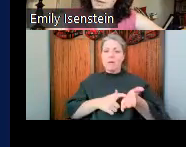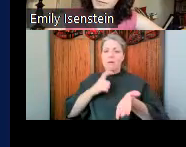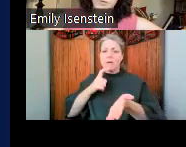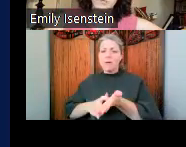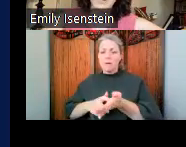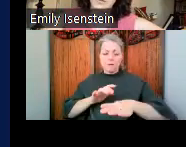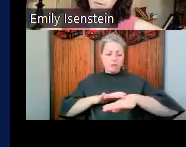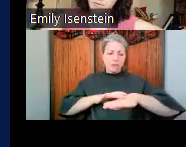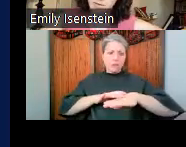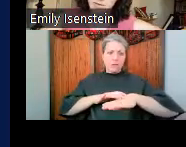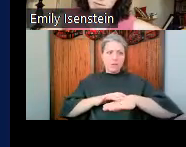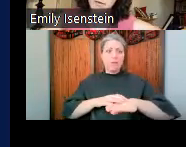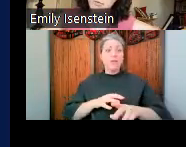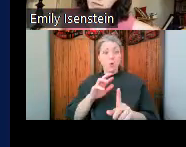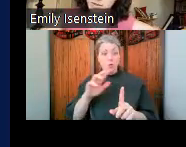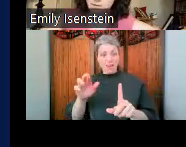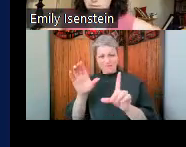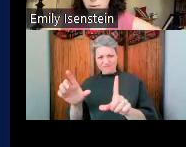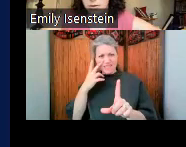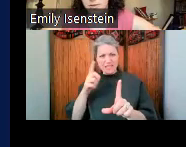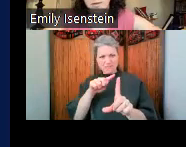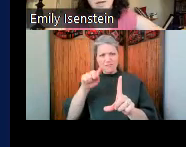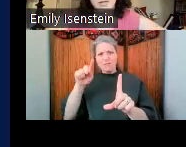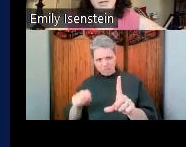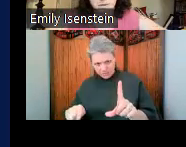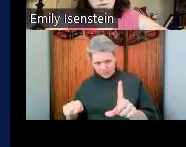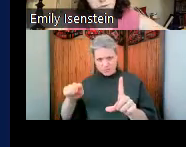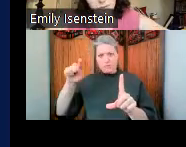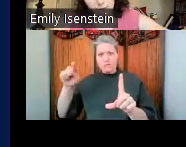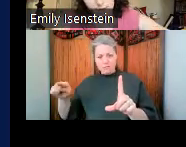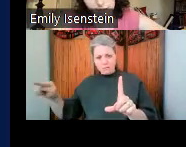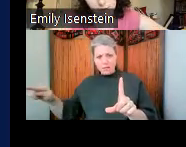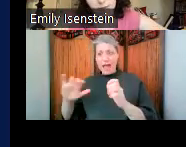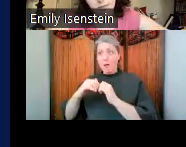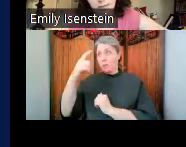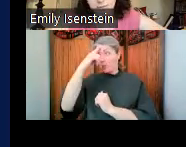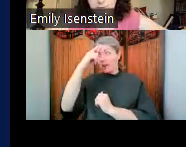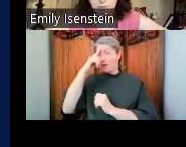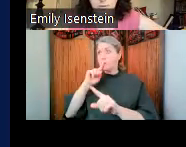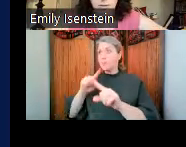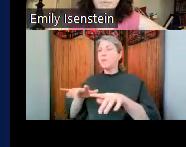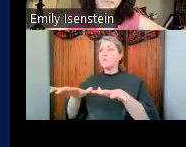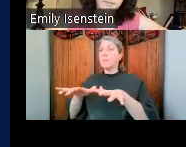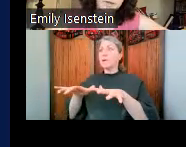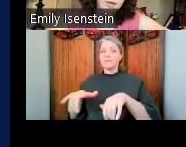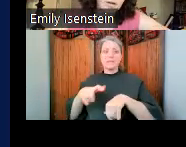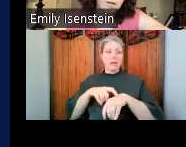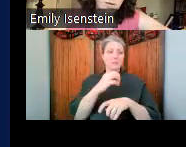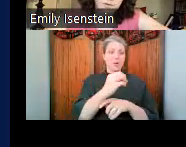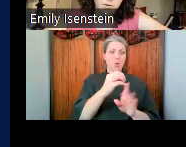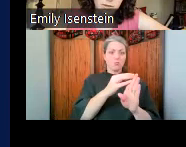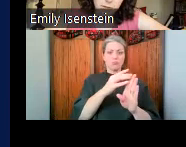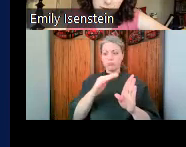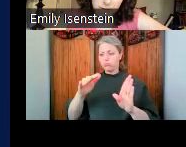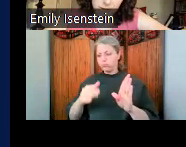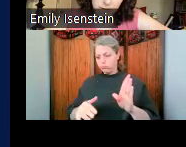this waveform here that represents how the brain has responded to vibrations that occur at time 0 there.